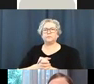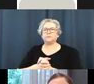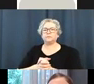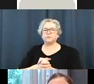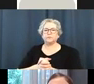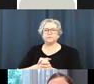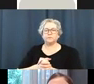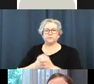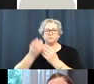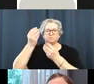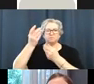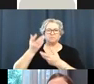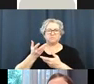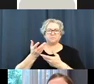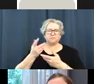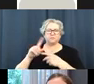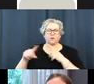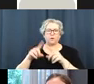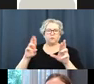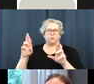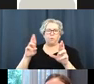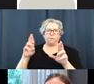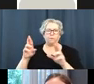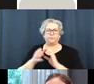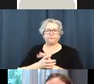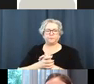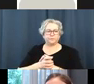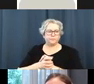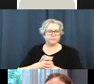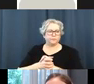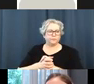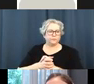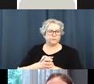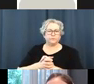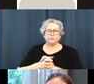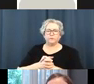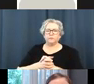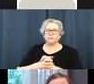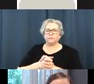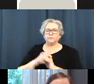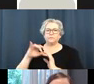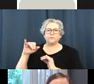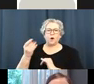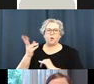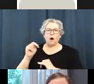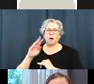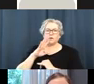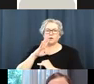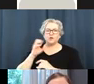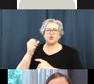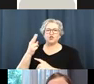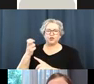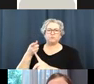Johan, let us know when we are able to go. This is Johan, and she is